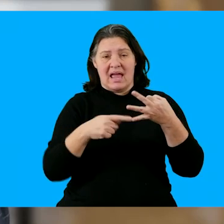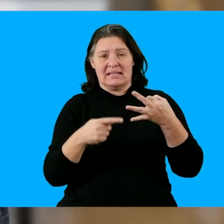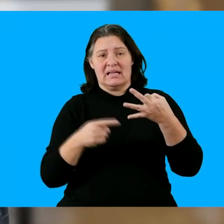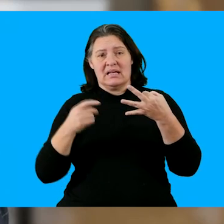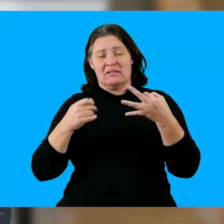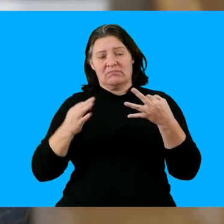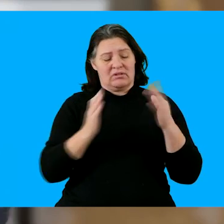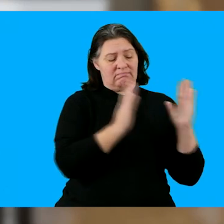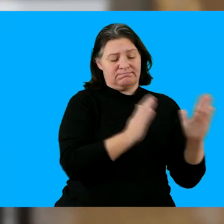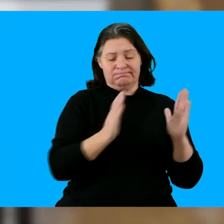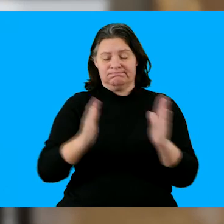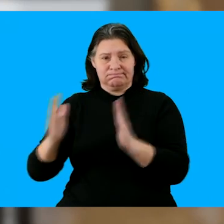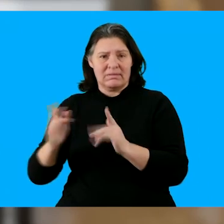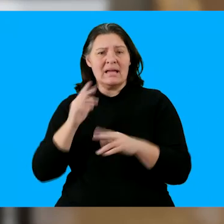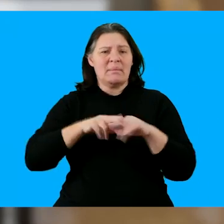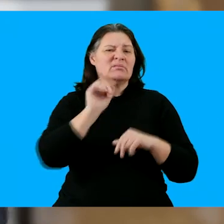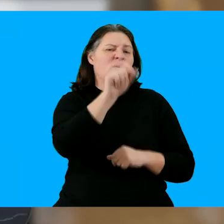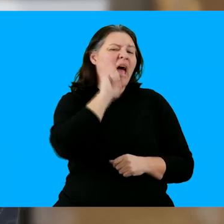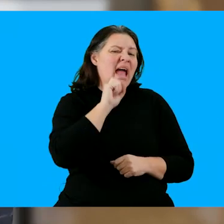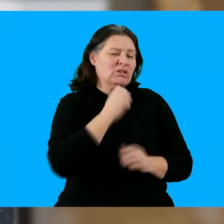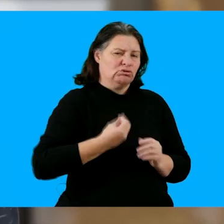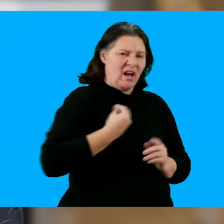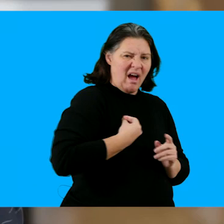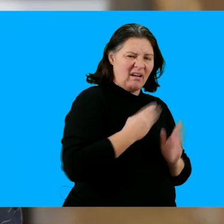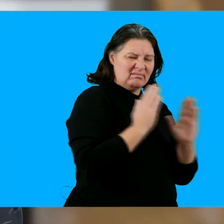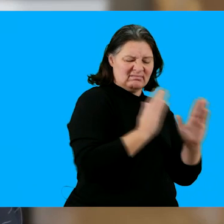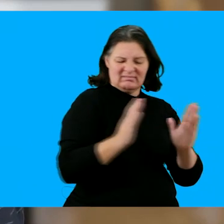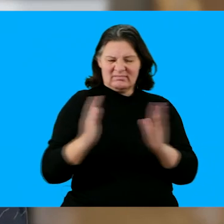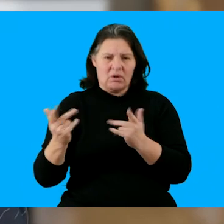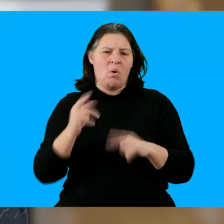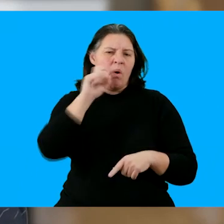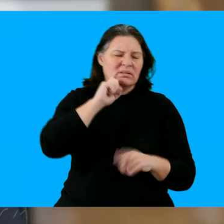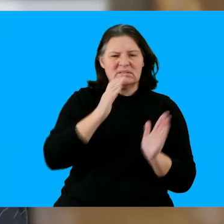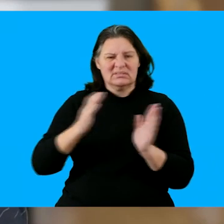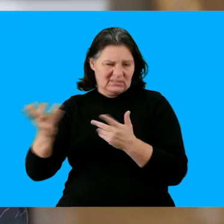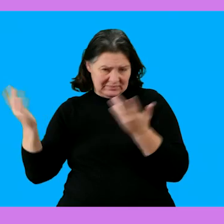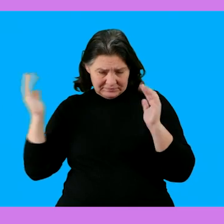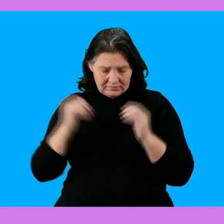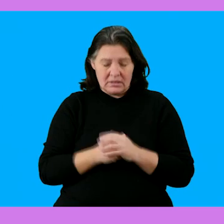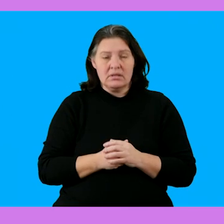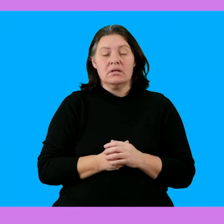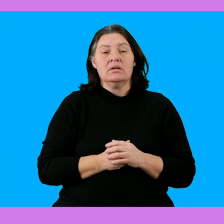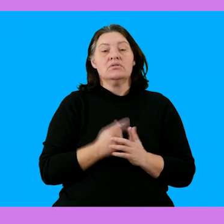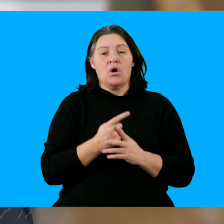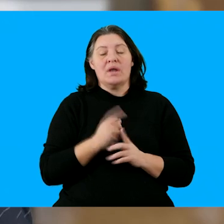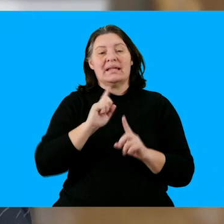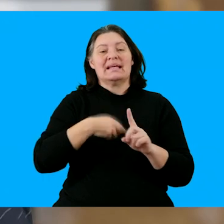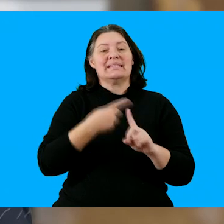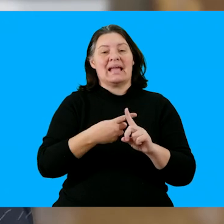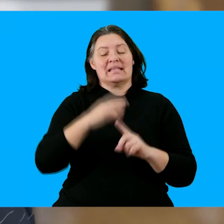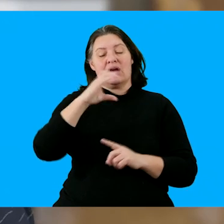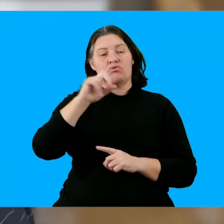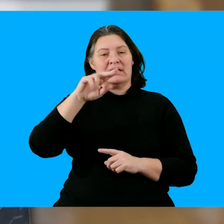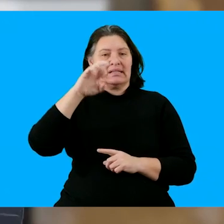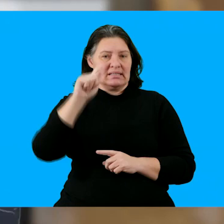your tertiary rebate, depending on your age. And then we also look at your medical aid tax credit. Okay, now